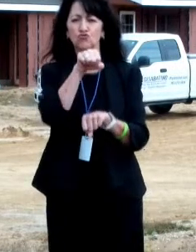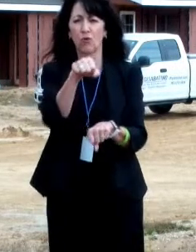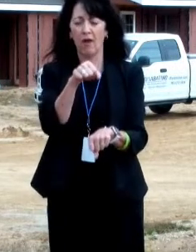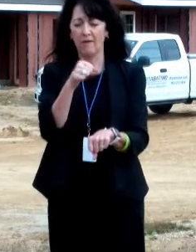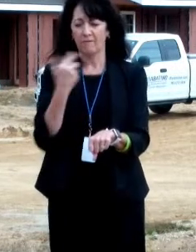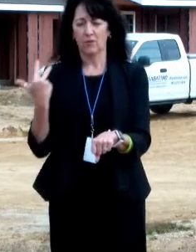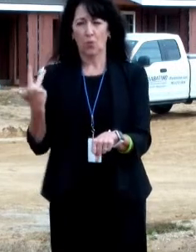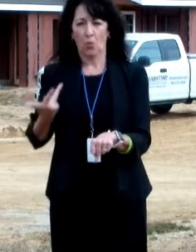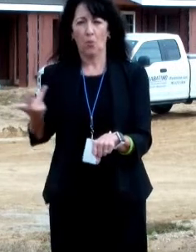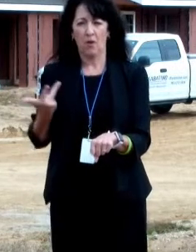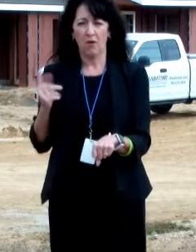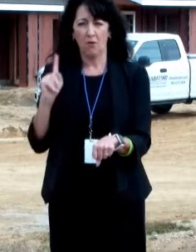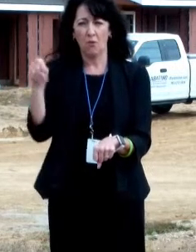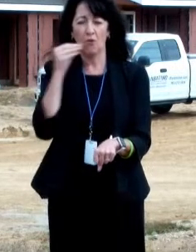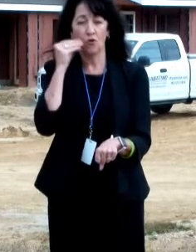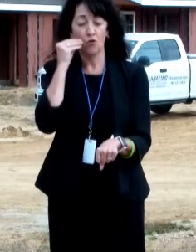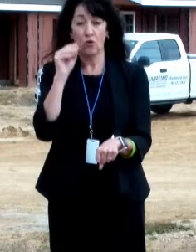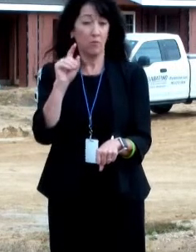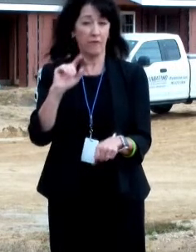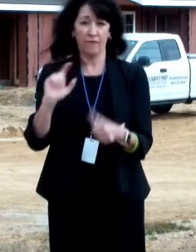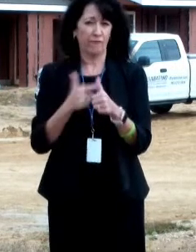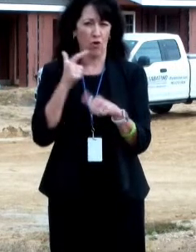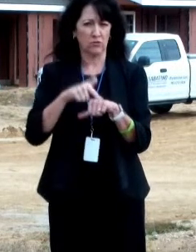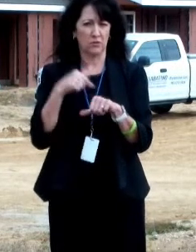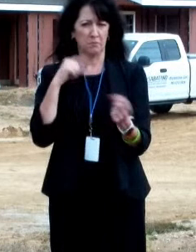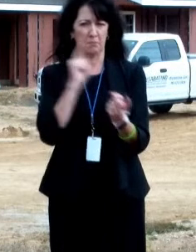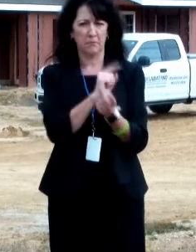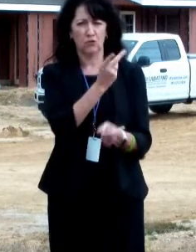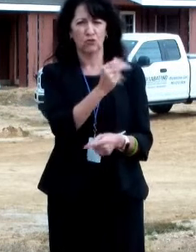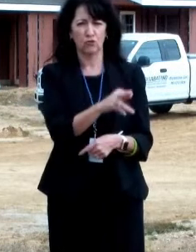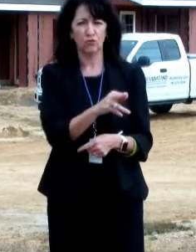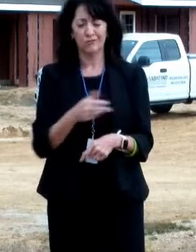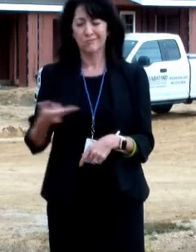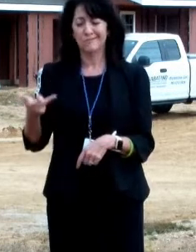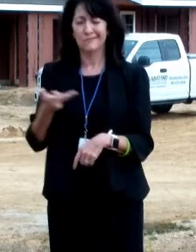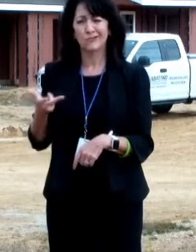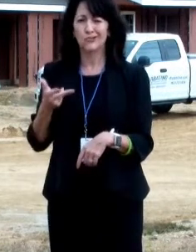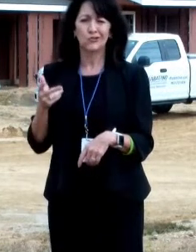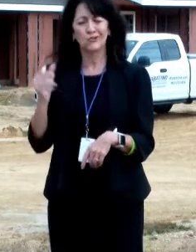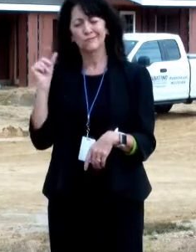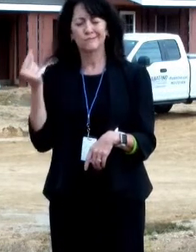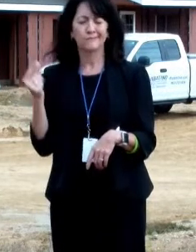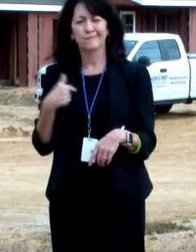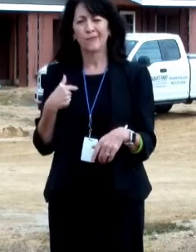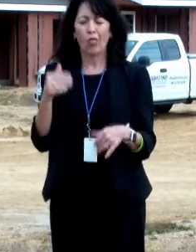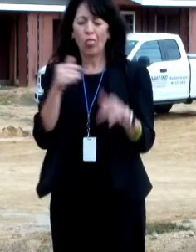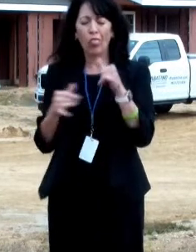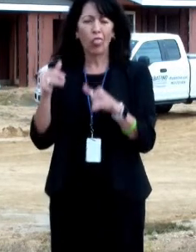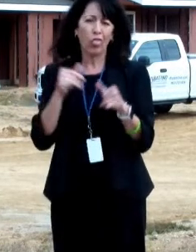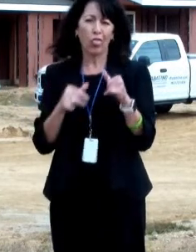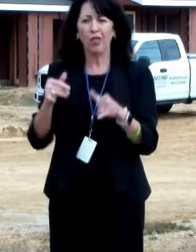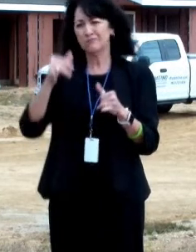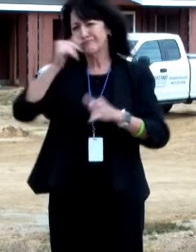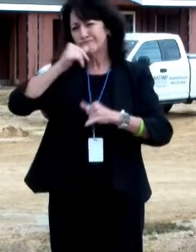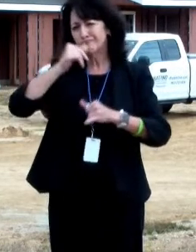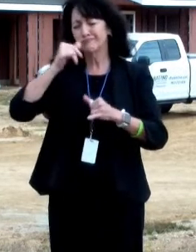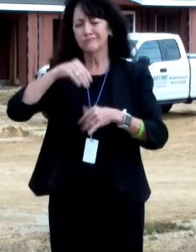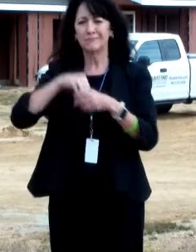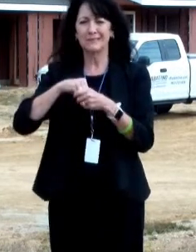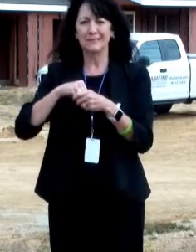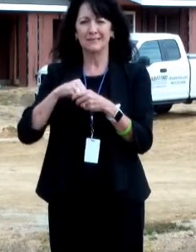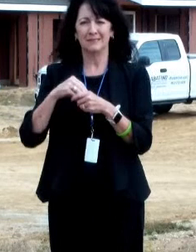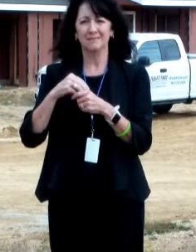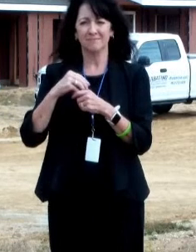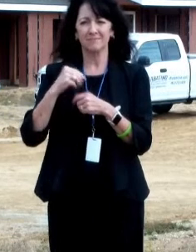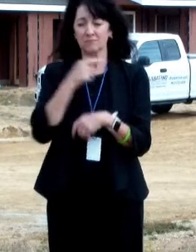much the first time I ever met her. And the 3 of us, as being goofy kids as we were acting up, acting silly. And she pulled over